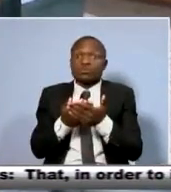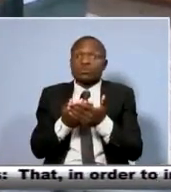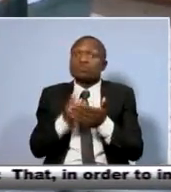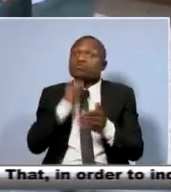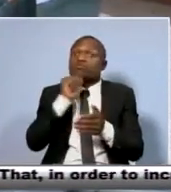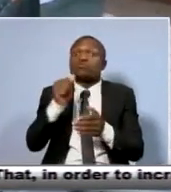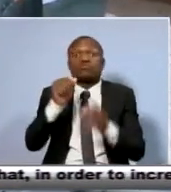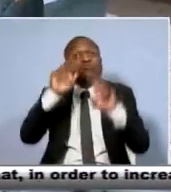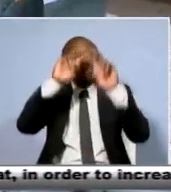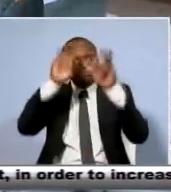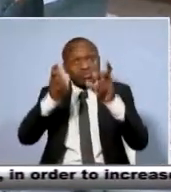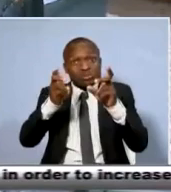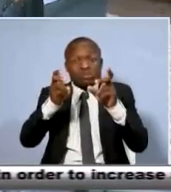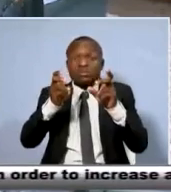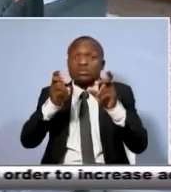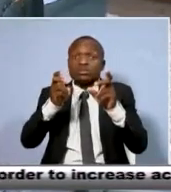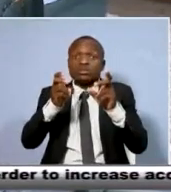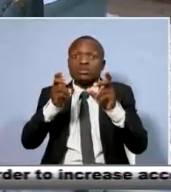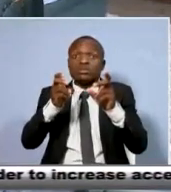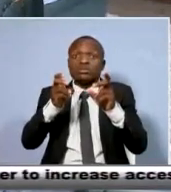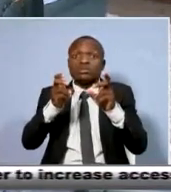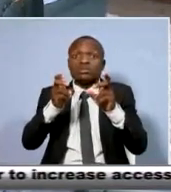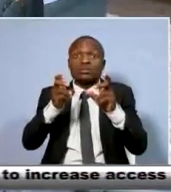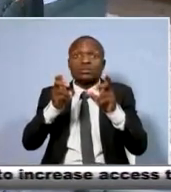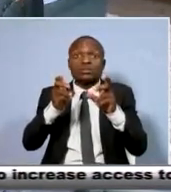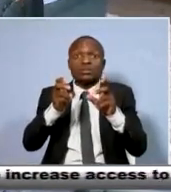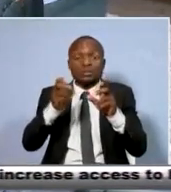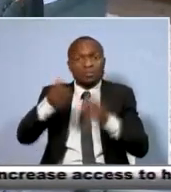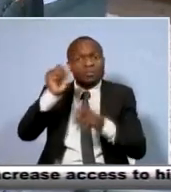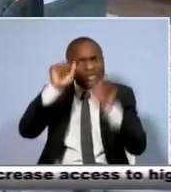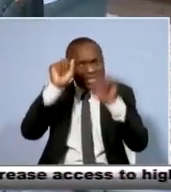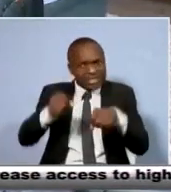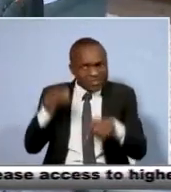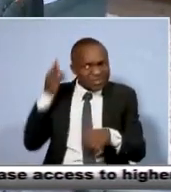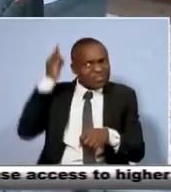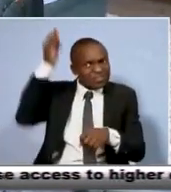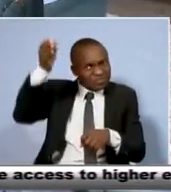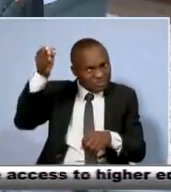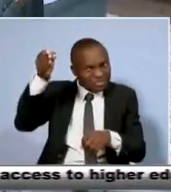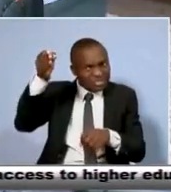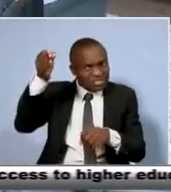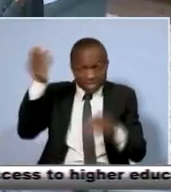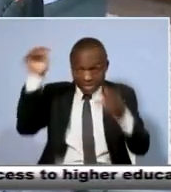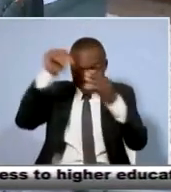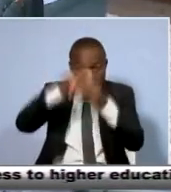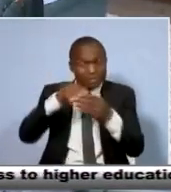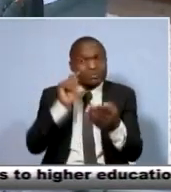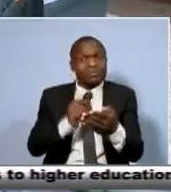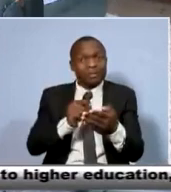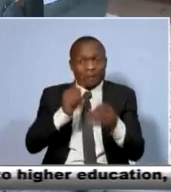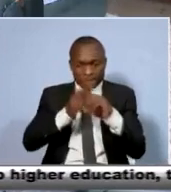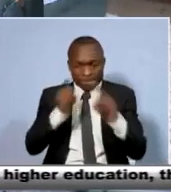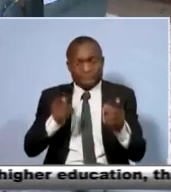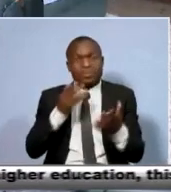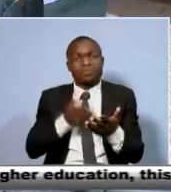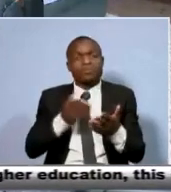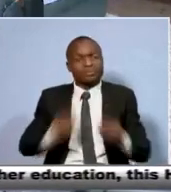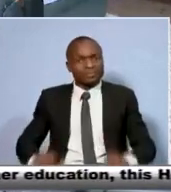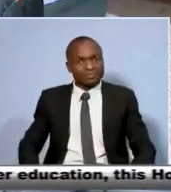that need implementation of the executive immediately, but they can be futuristic. And from this score, Madam